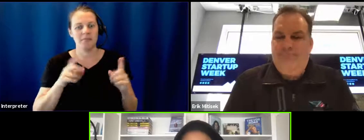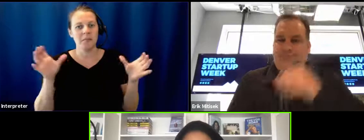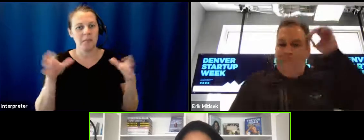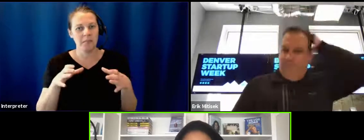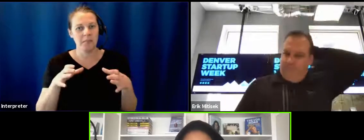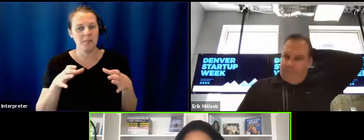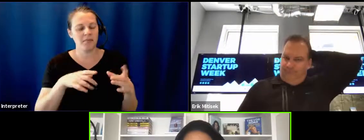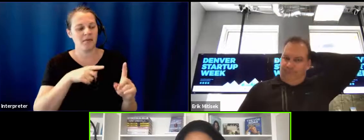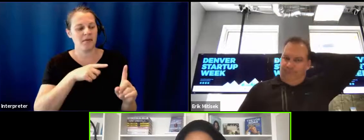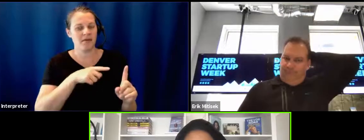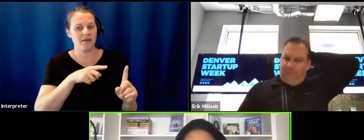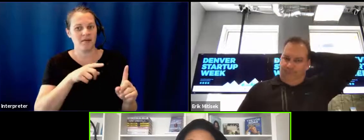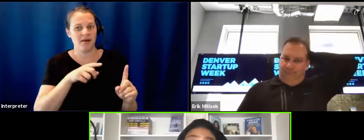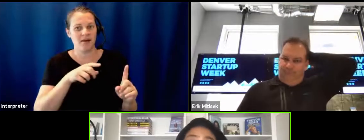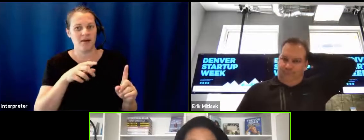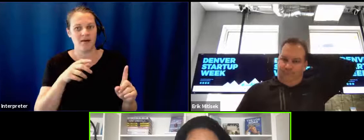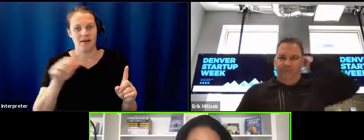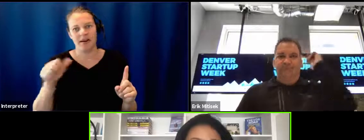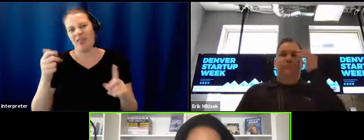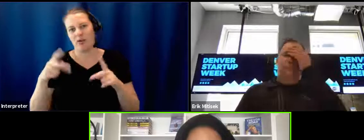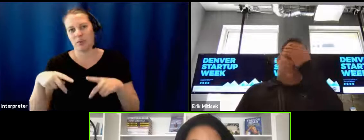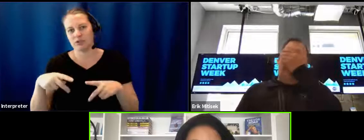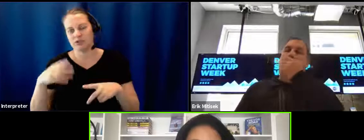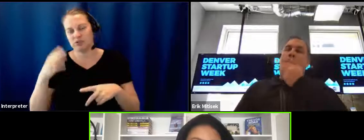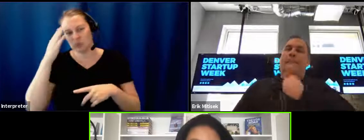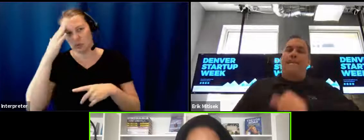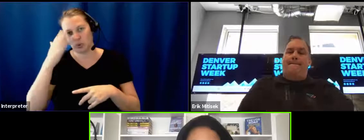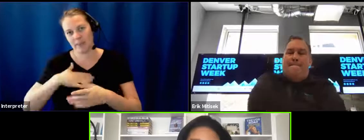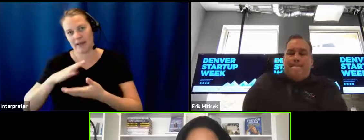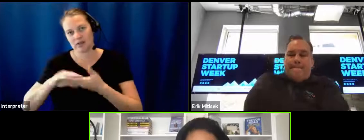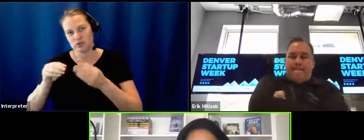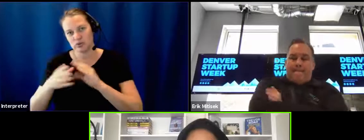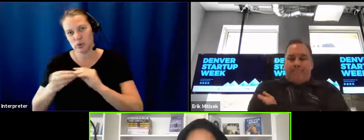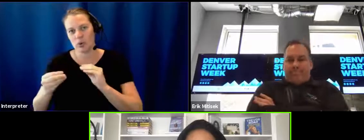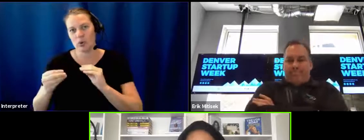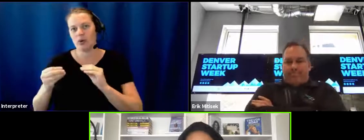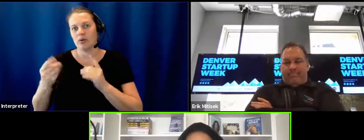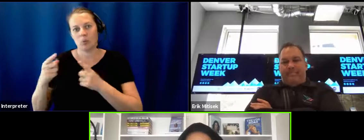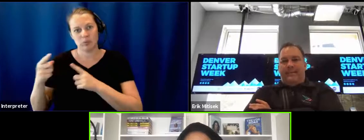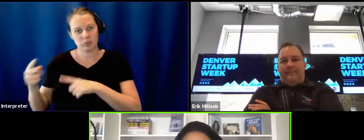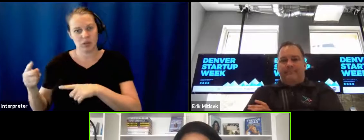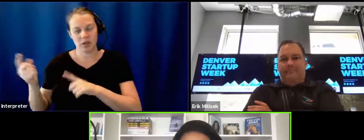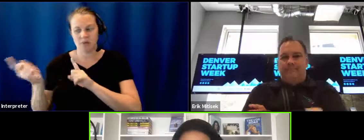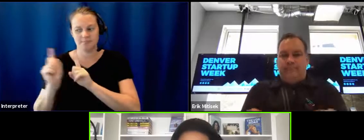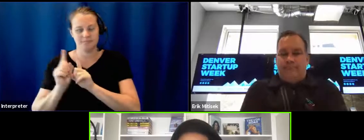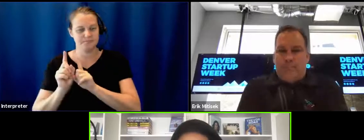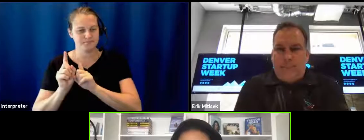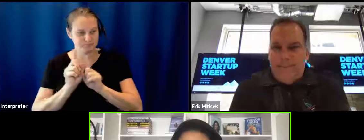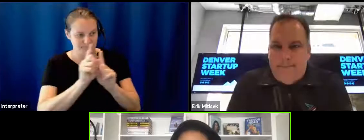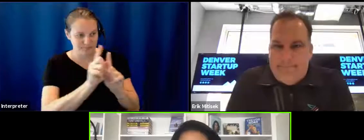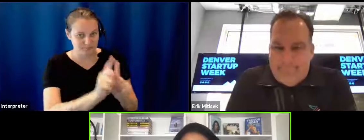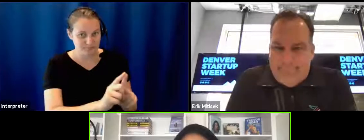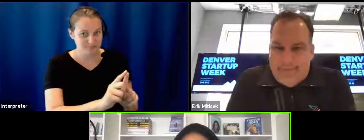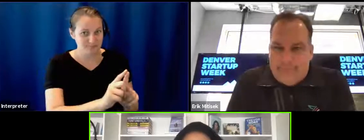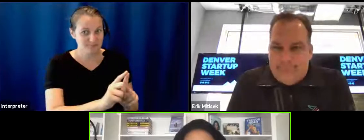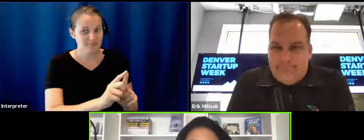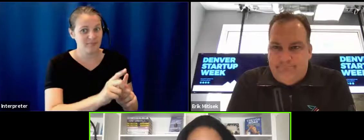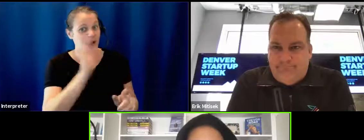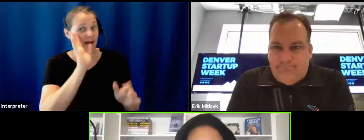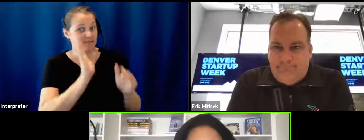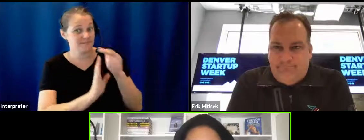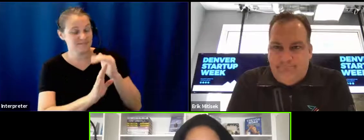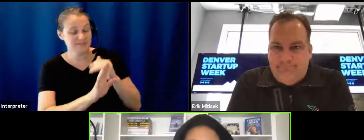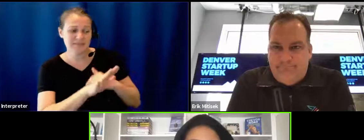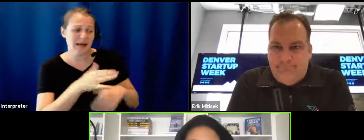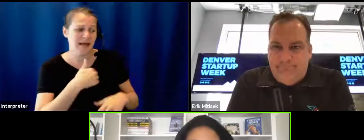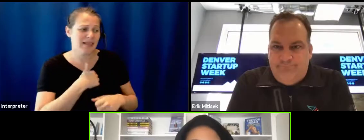else was with me who kind of knew my story and knew what was going on. And I was, you know, very humbly saying, you know, I just love